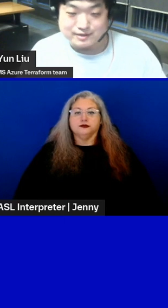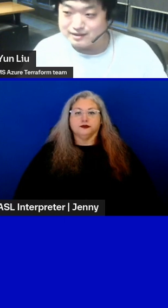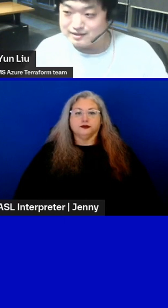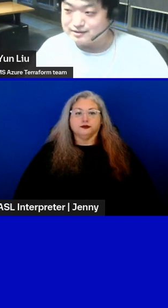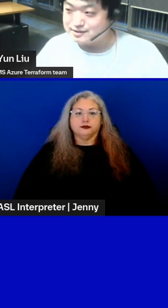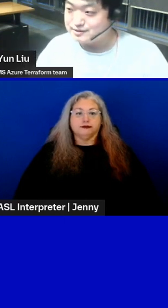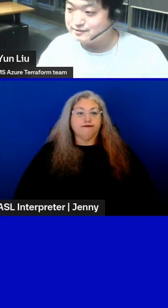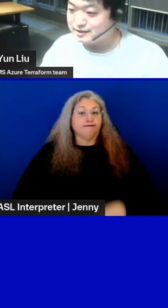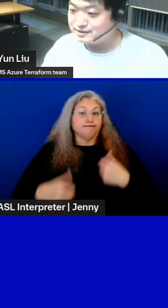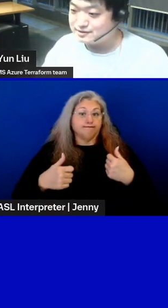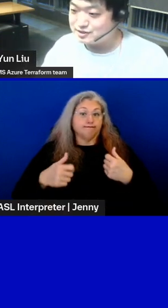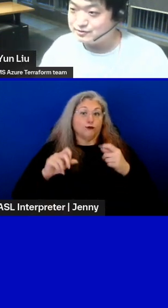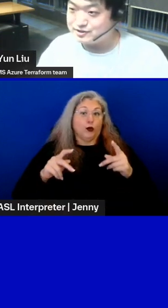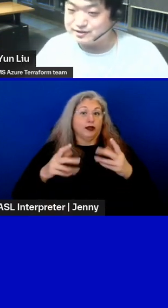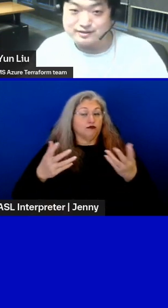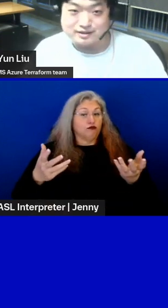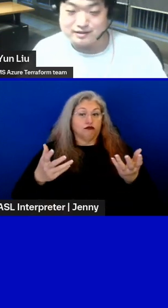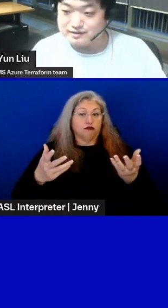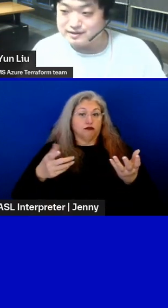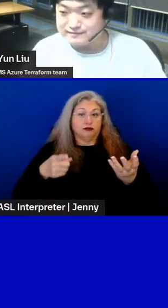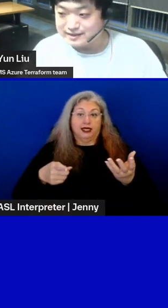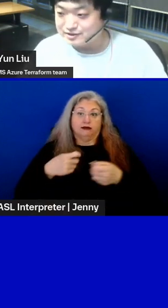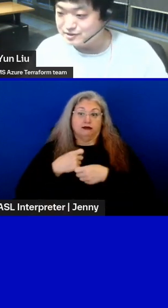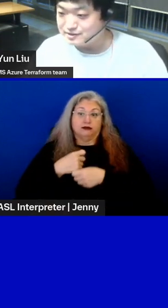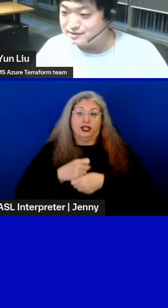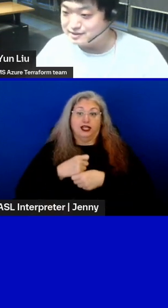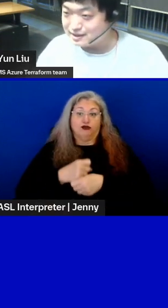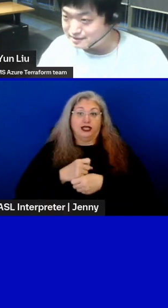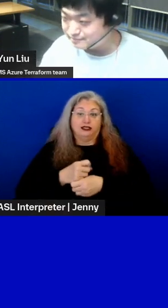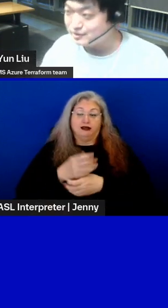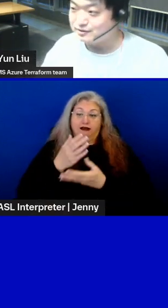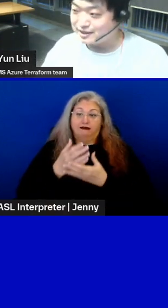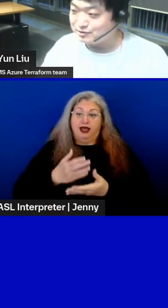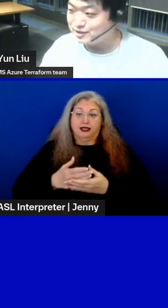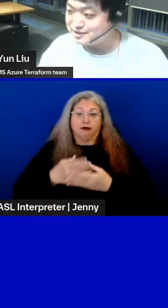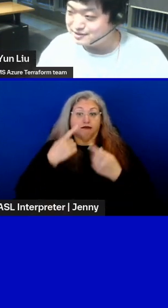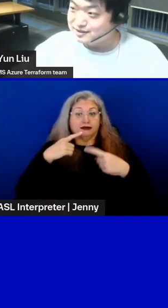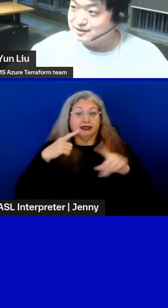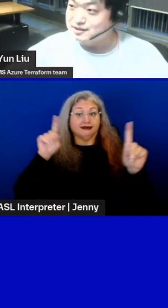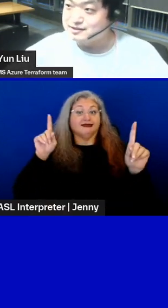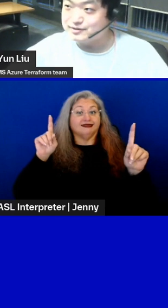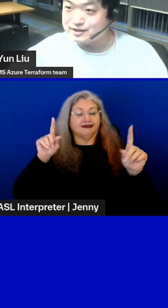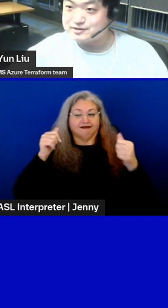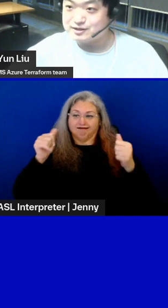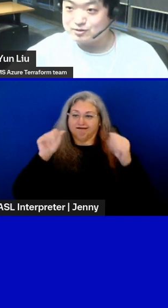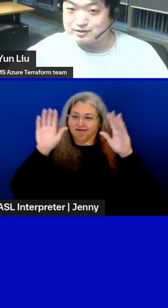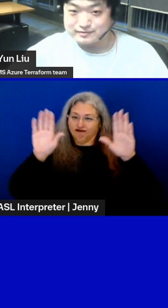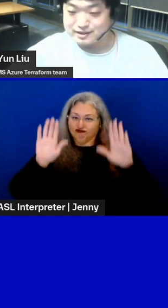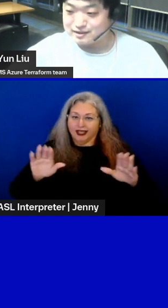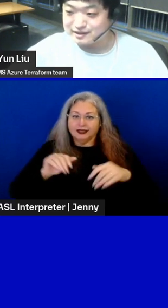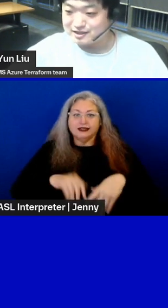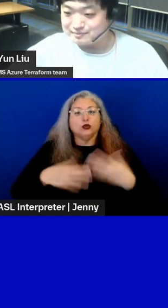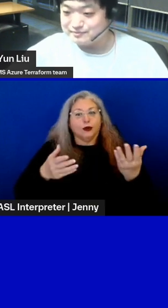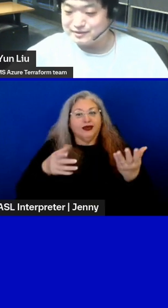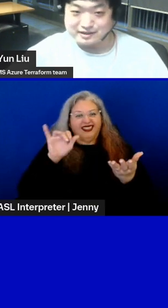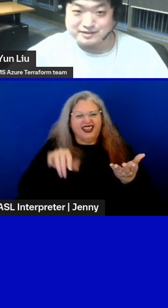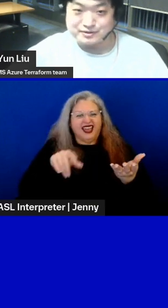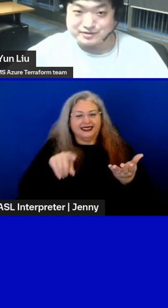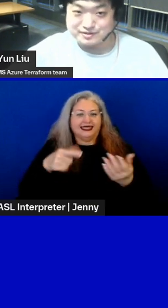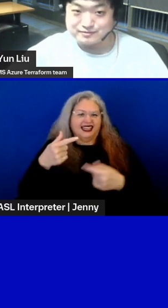Okay, so this validation is success. Okay, great. So here's our